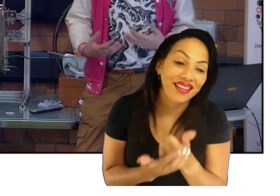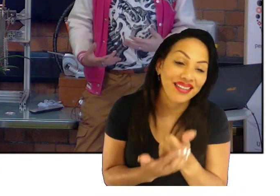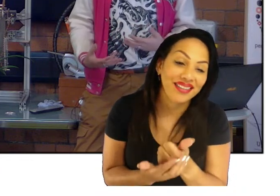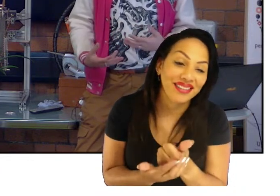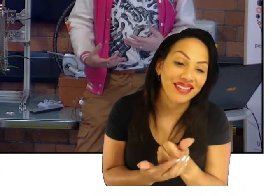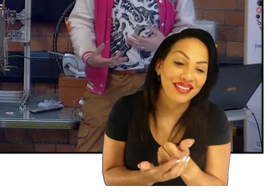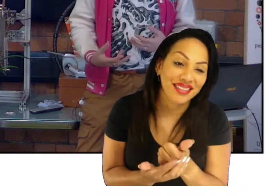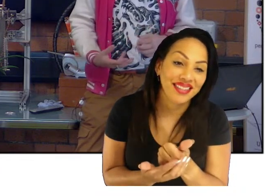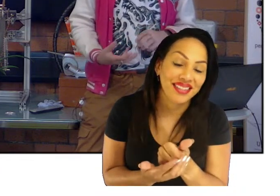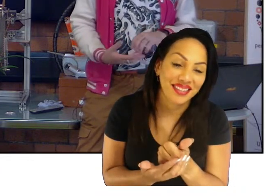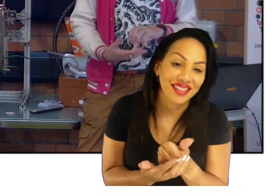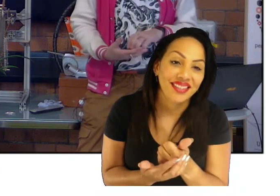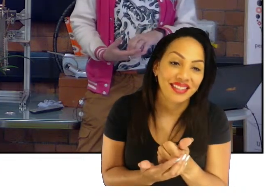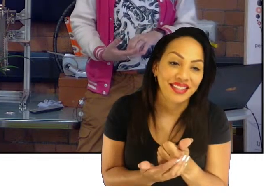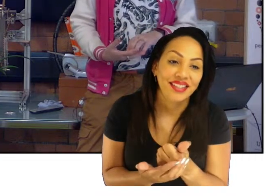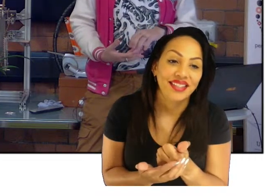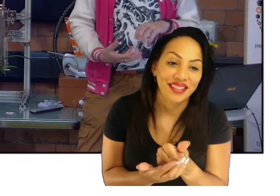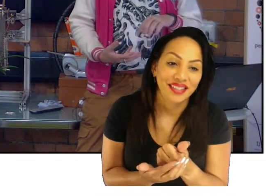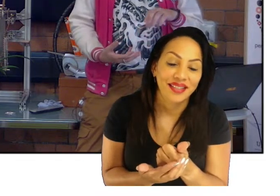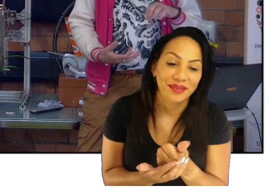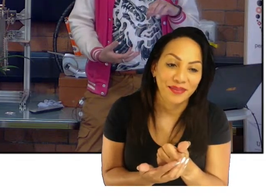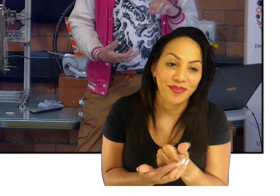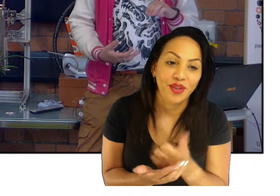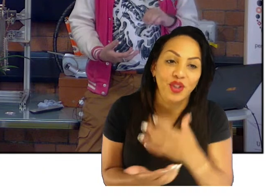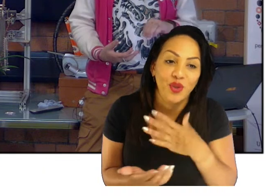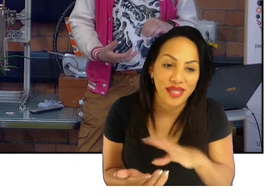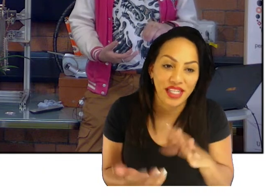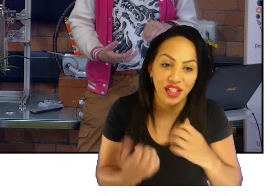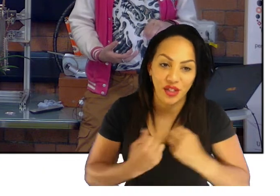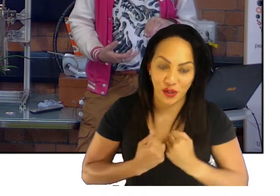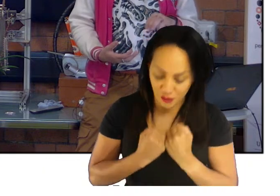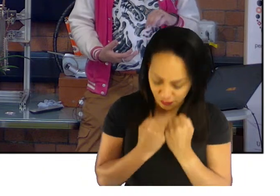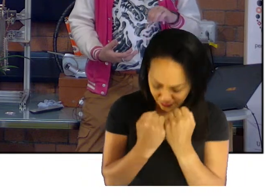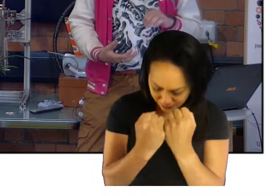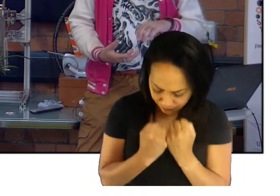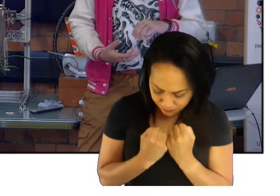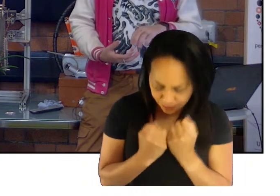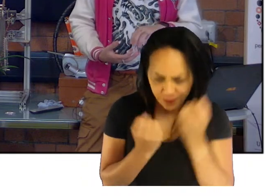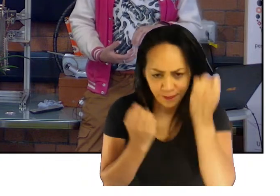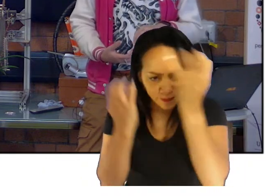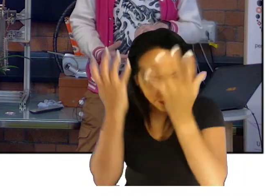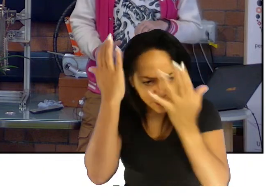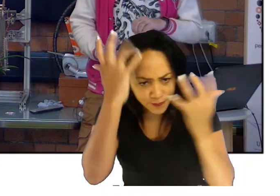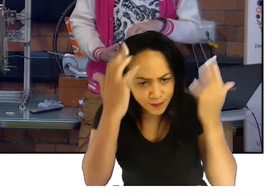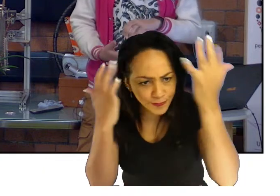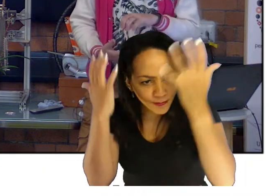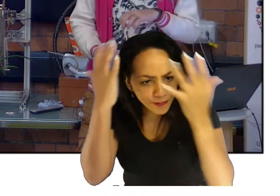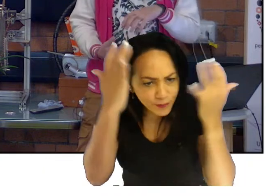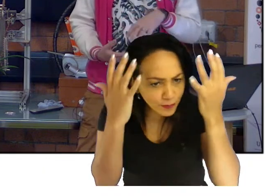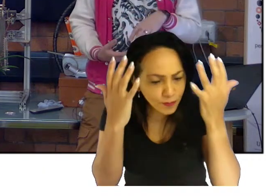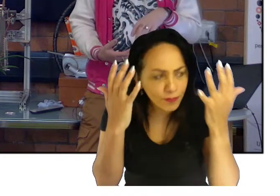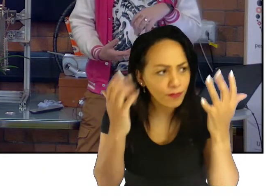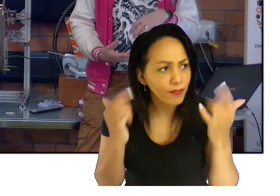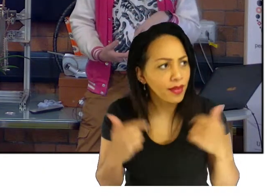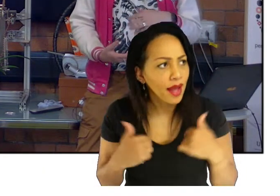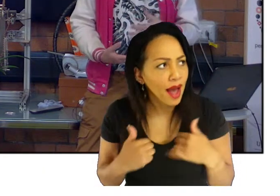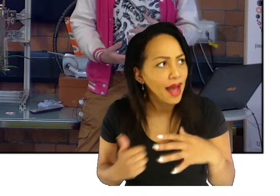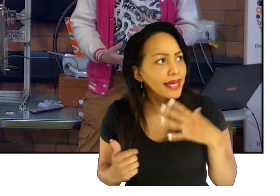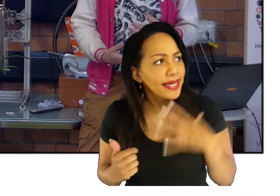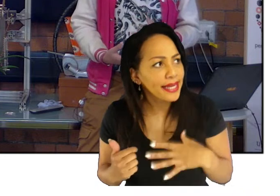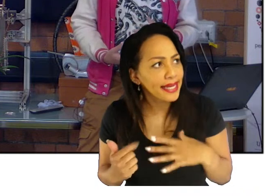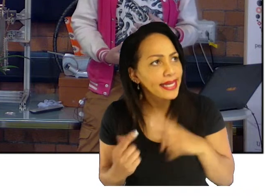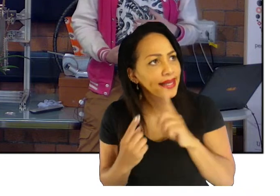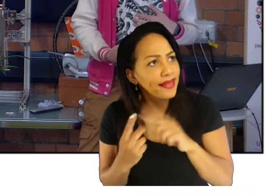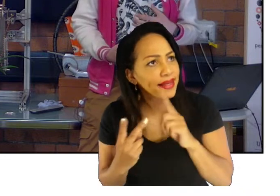with yourself and spend a lot of time working out what you need and how you're going to